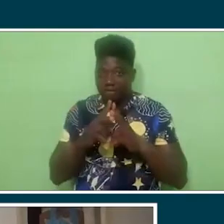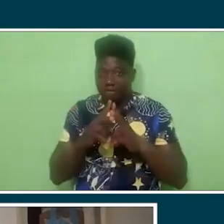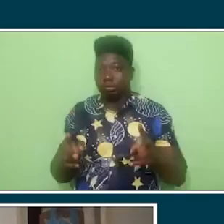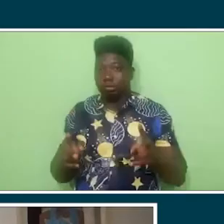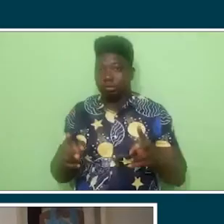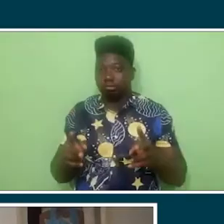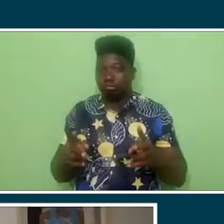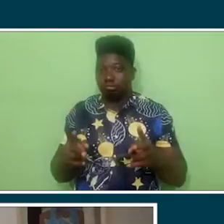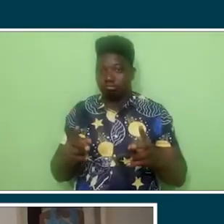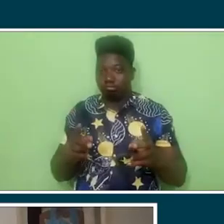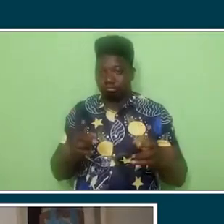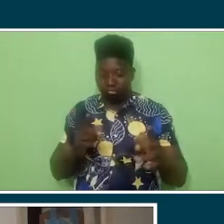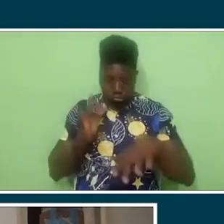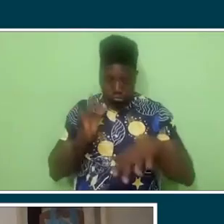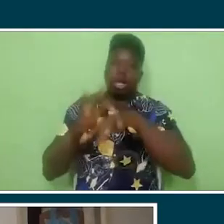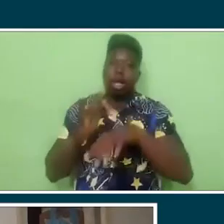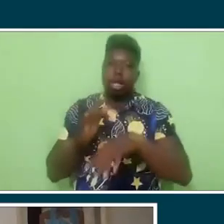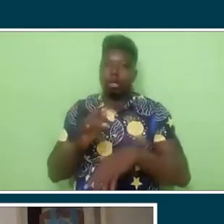touchy-feely sort of stuff.